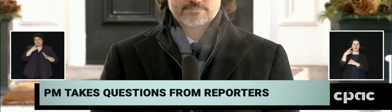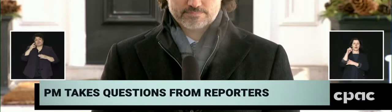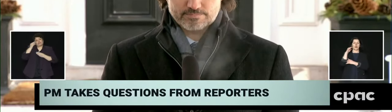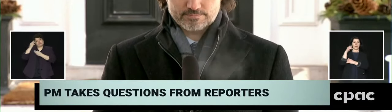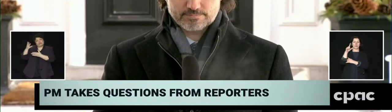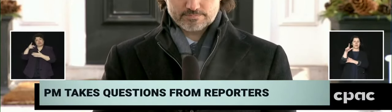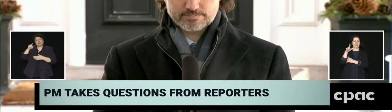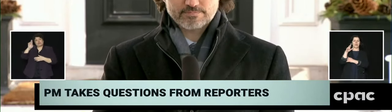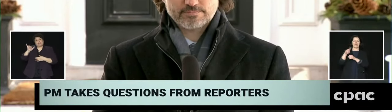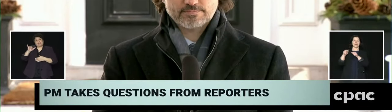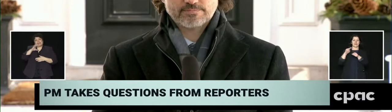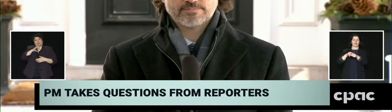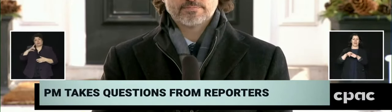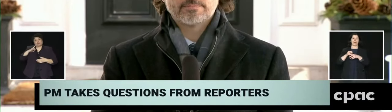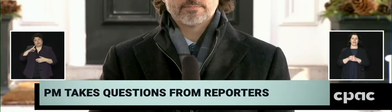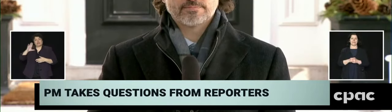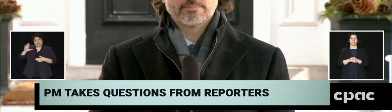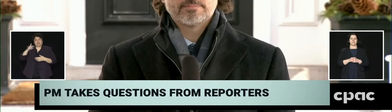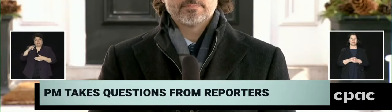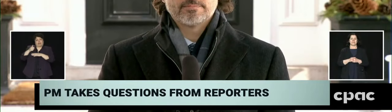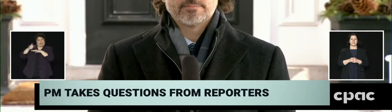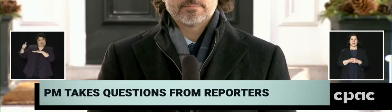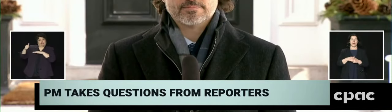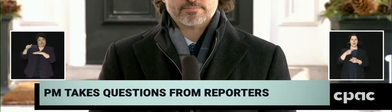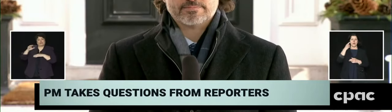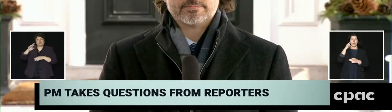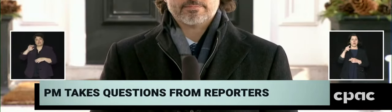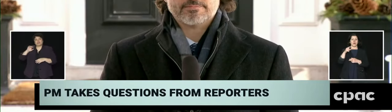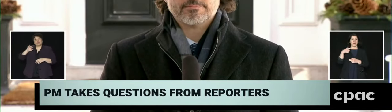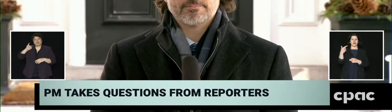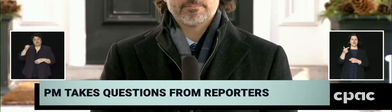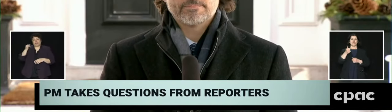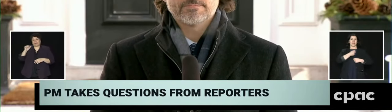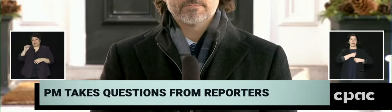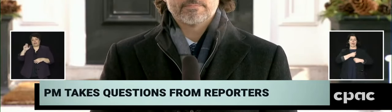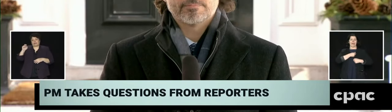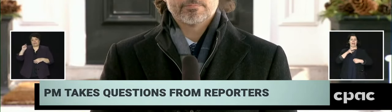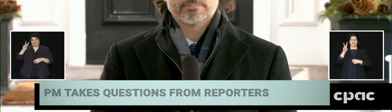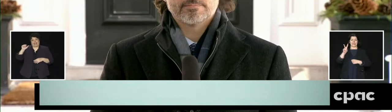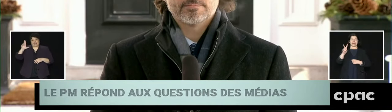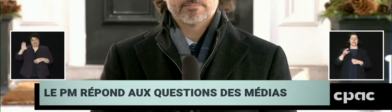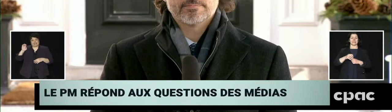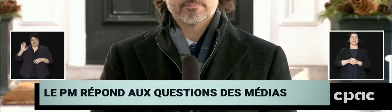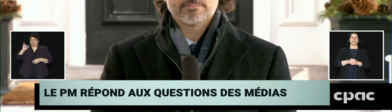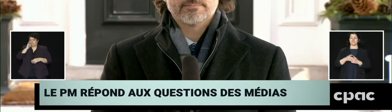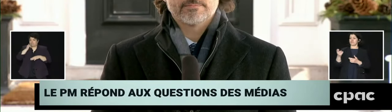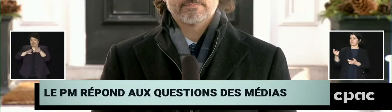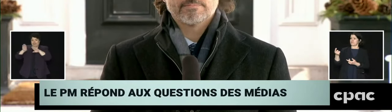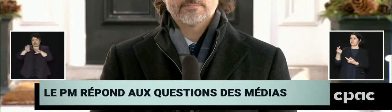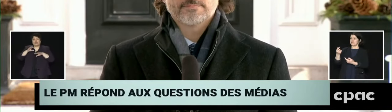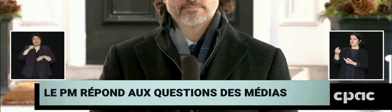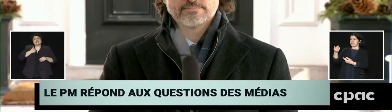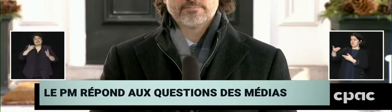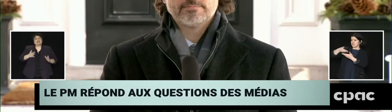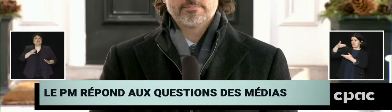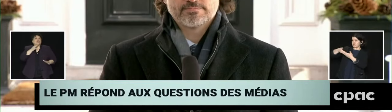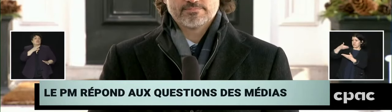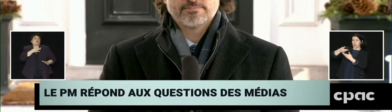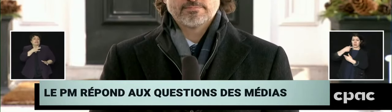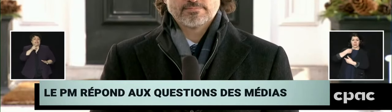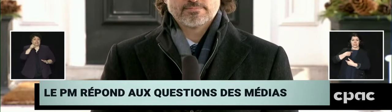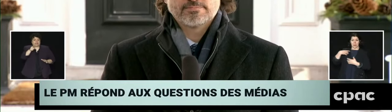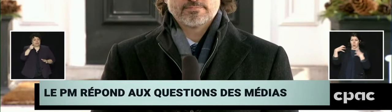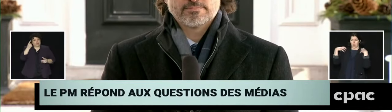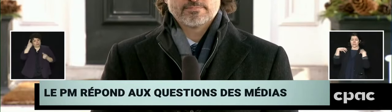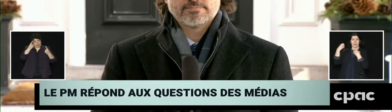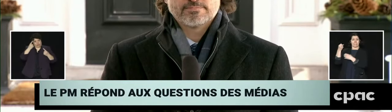of concerns about Vance's alleged behavior. So first I wanted to know, is that enough? And Canadians want to know what you knew. Did Defense Minister